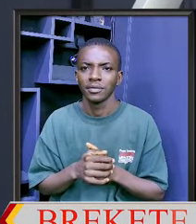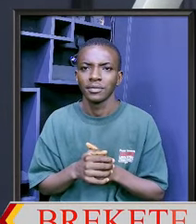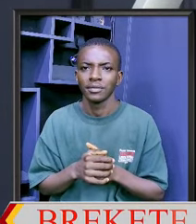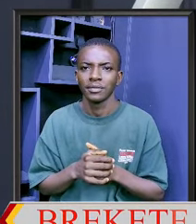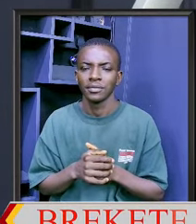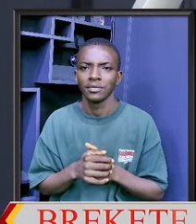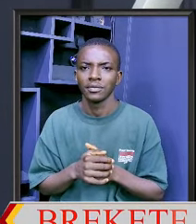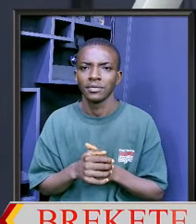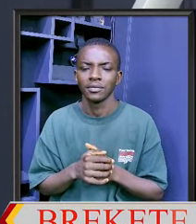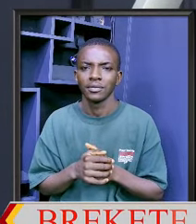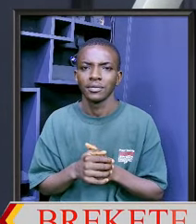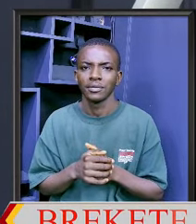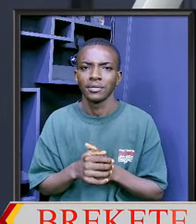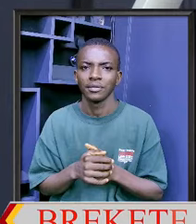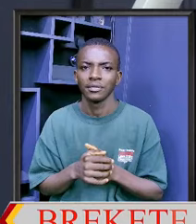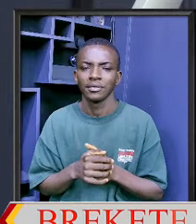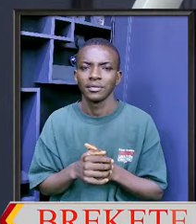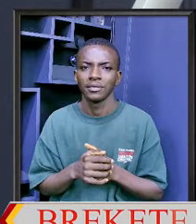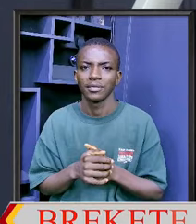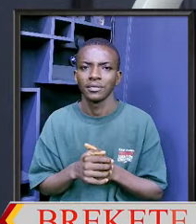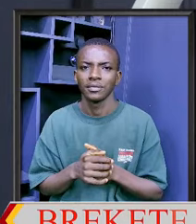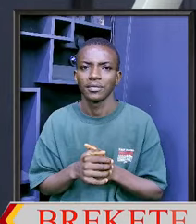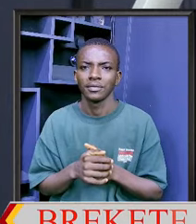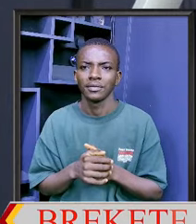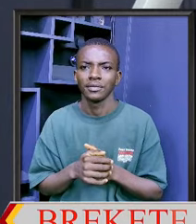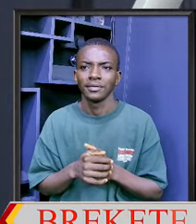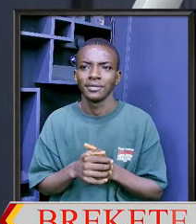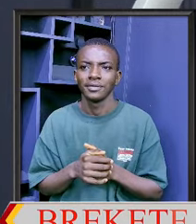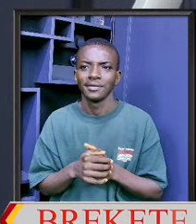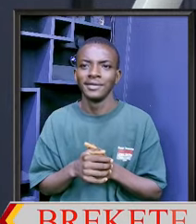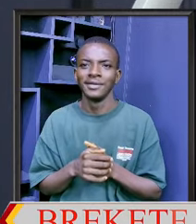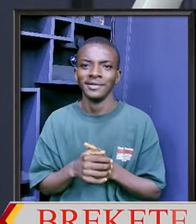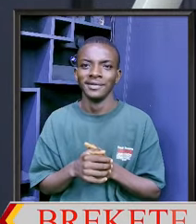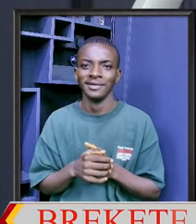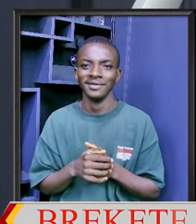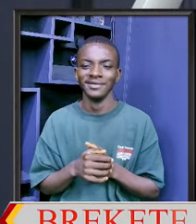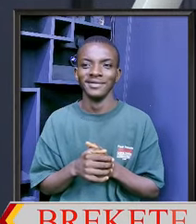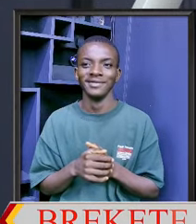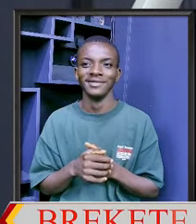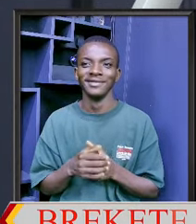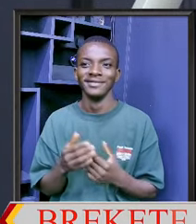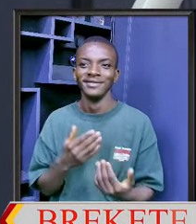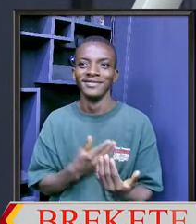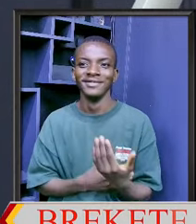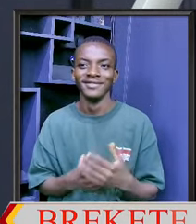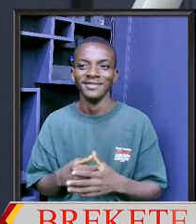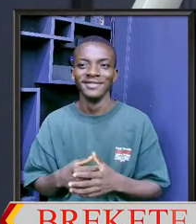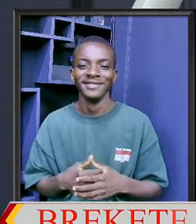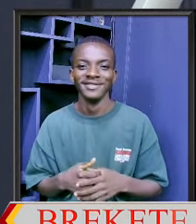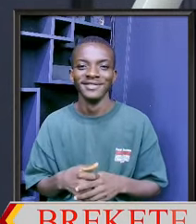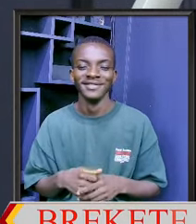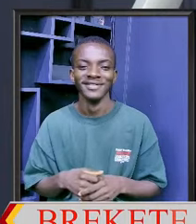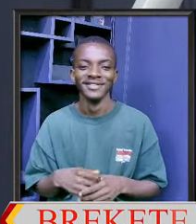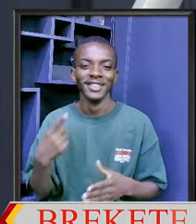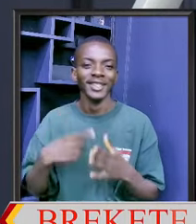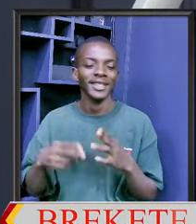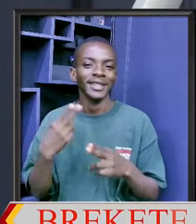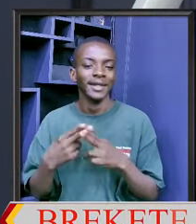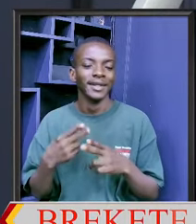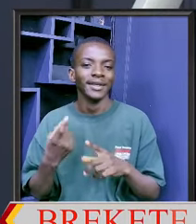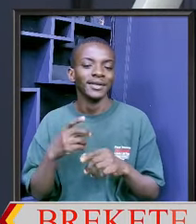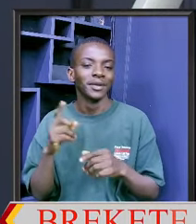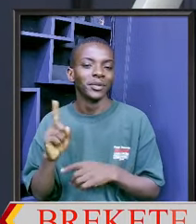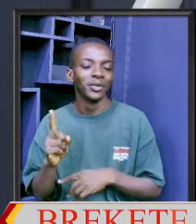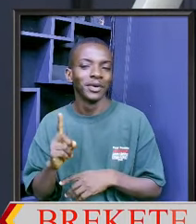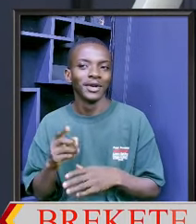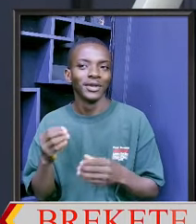sir. Thank you, sir. Uh-huh, mention. Hello, good morning. Good morning, sir. Waiting be your name. Where you